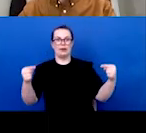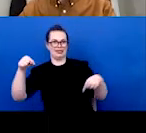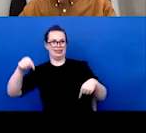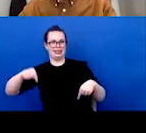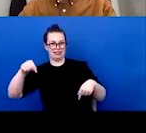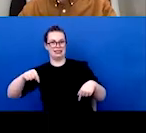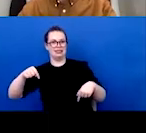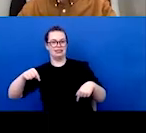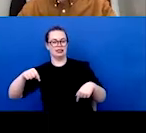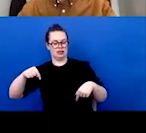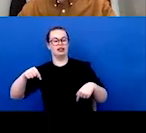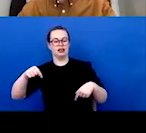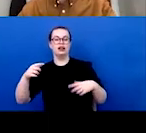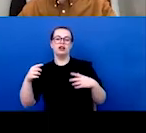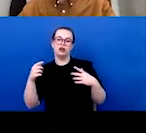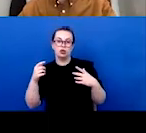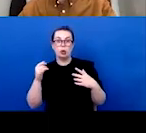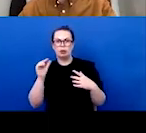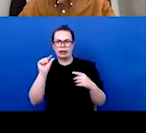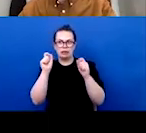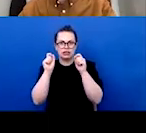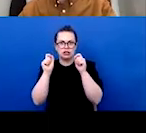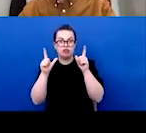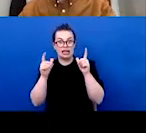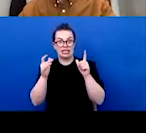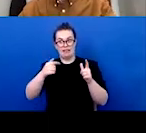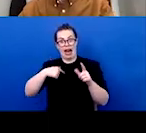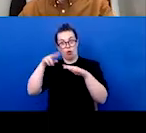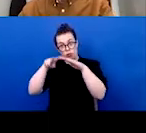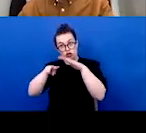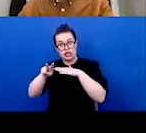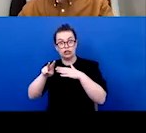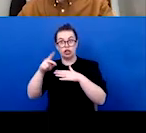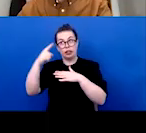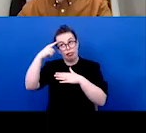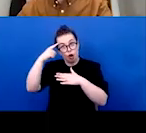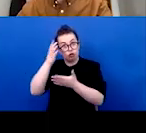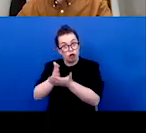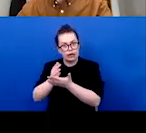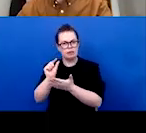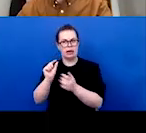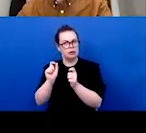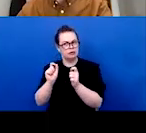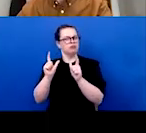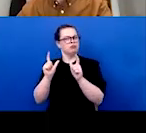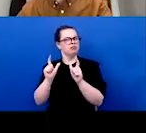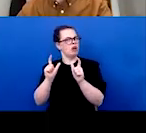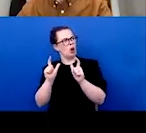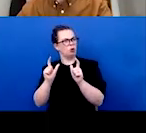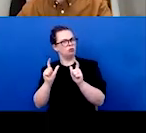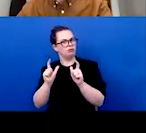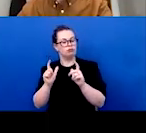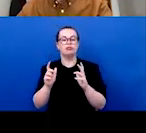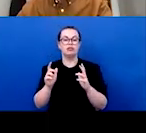informative if this prediction were confirmed. Now, there have been only a few attempts